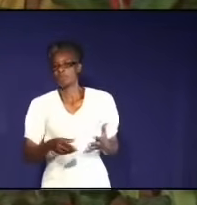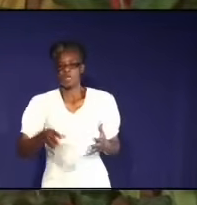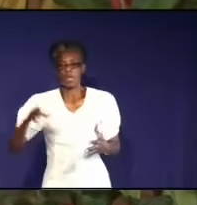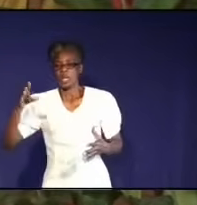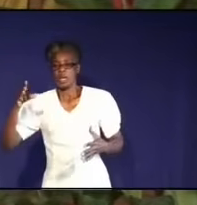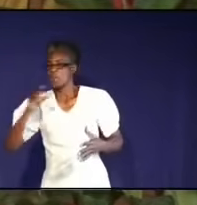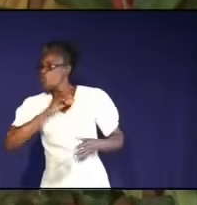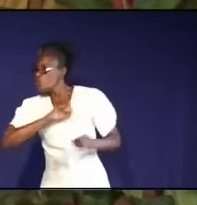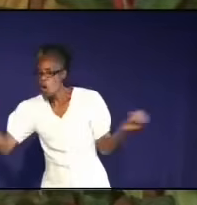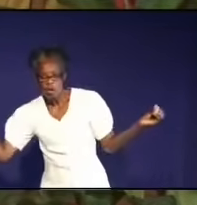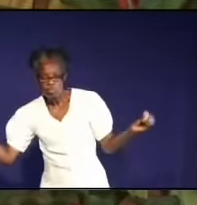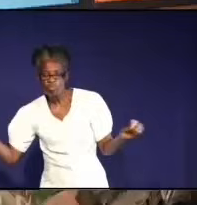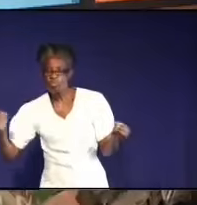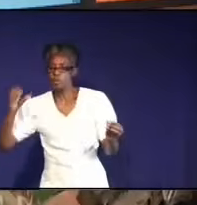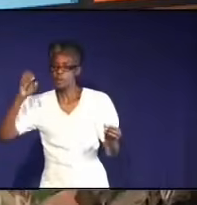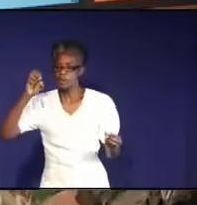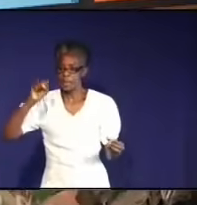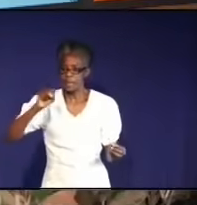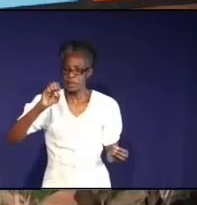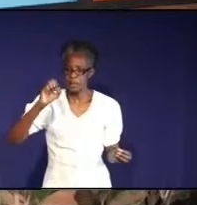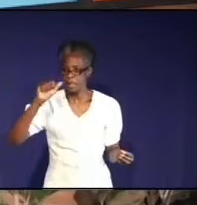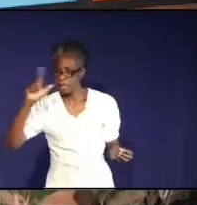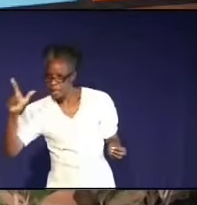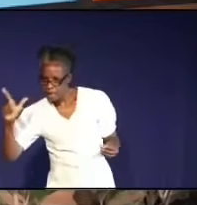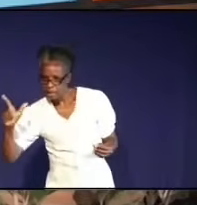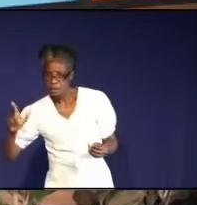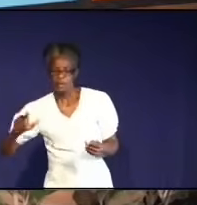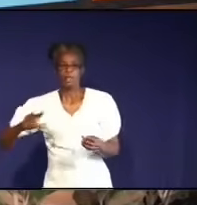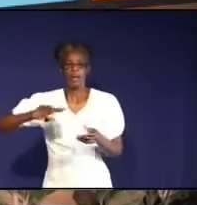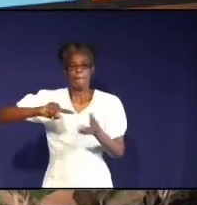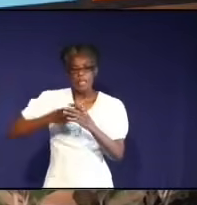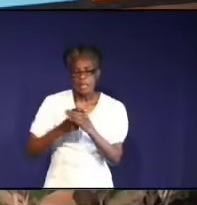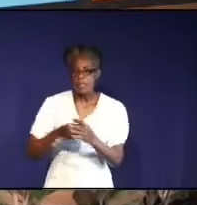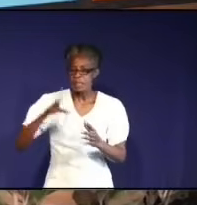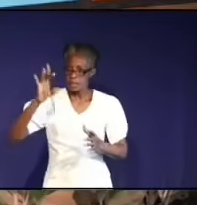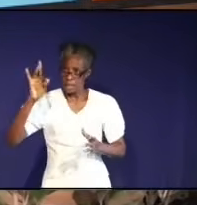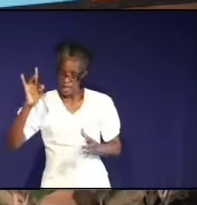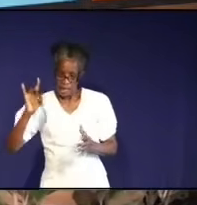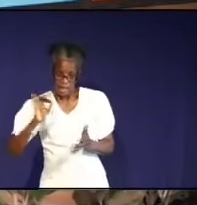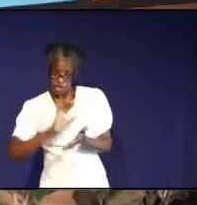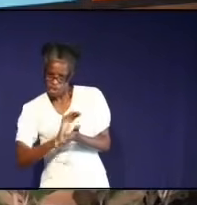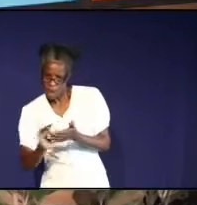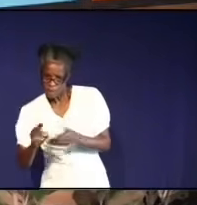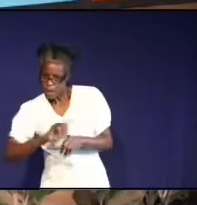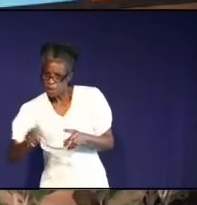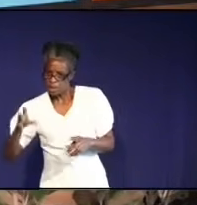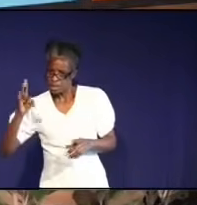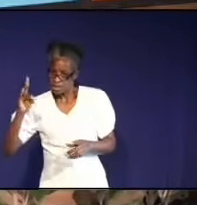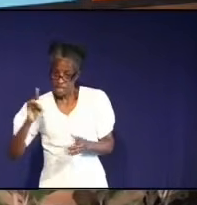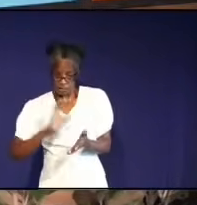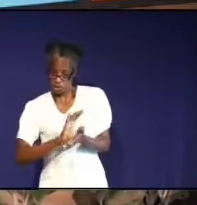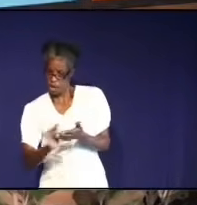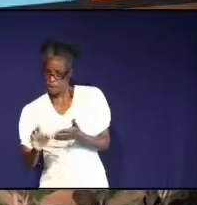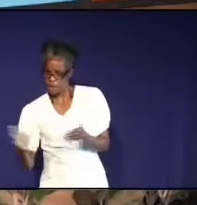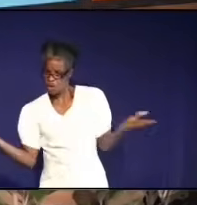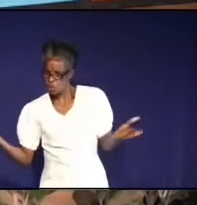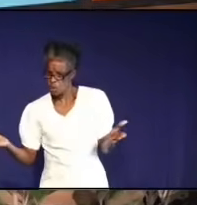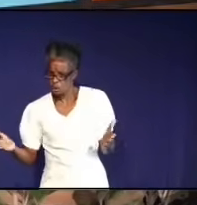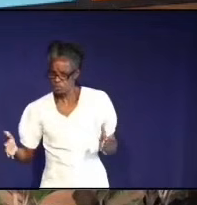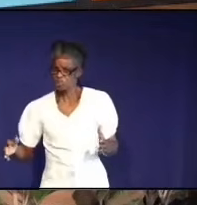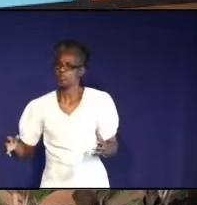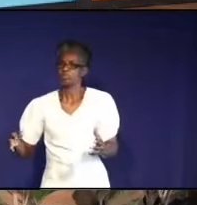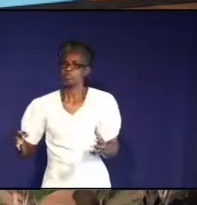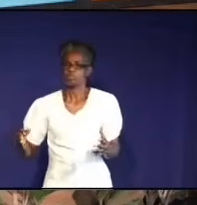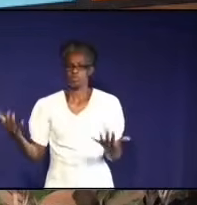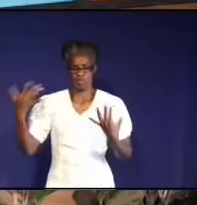7. The seventh seal begins in the 8th chapter. But you see, the seventh chapter is